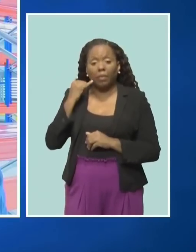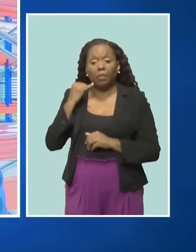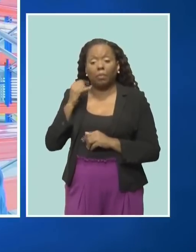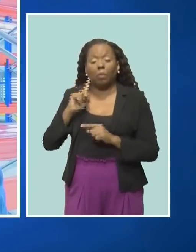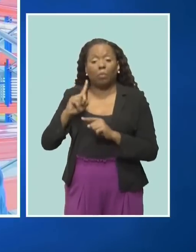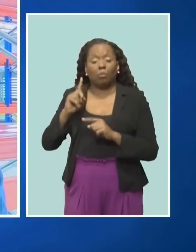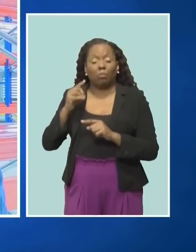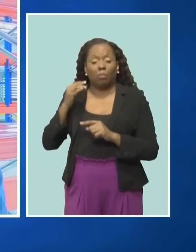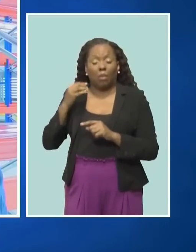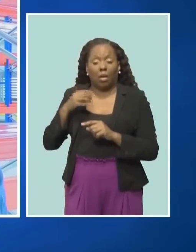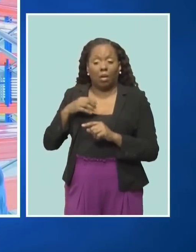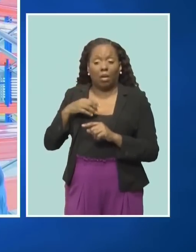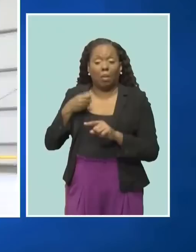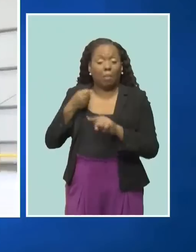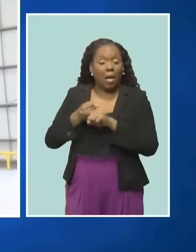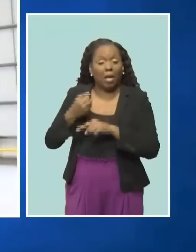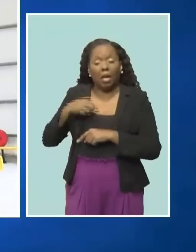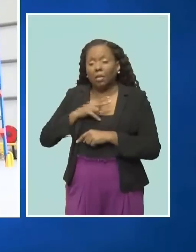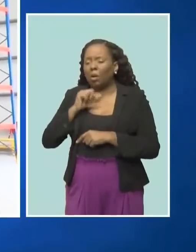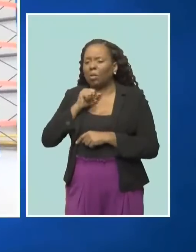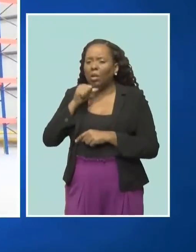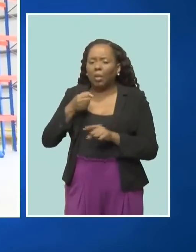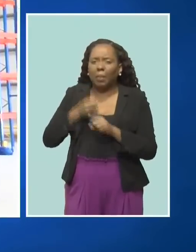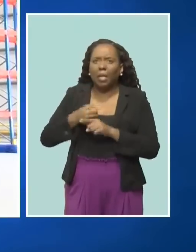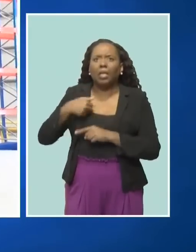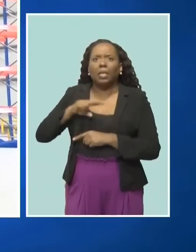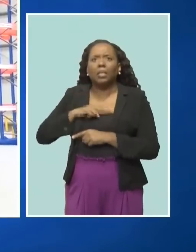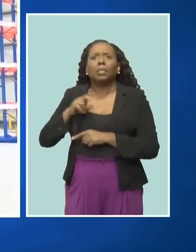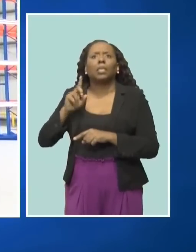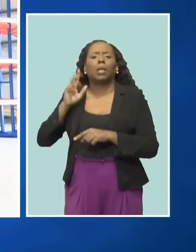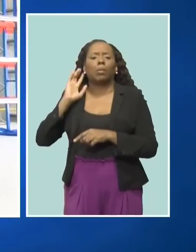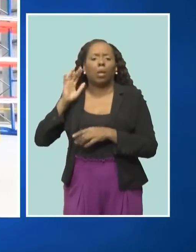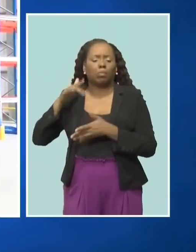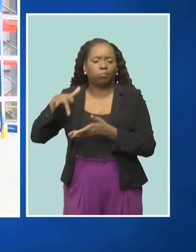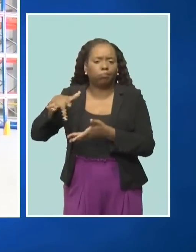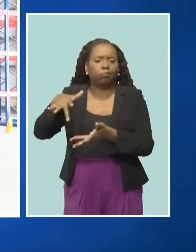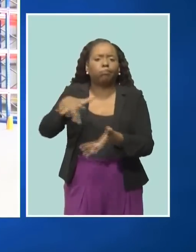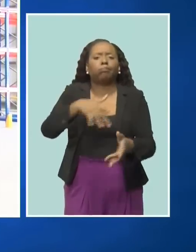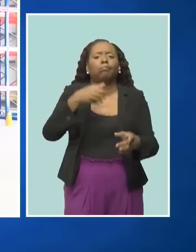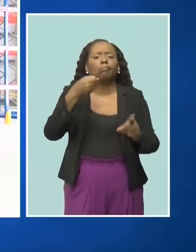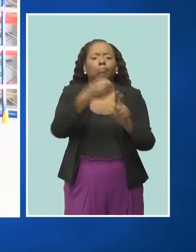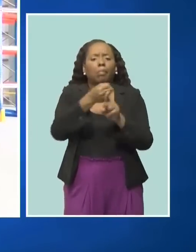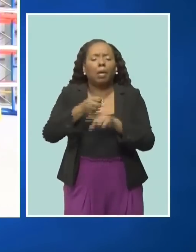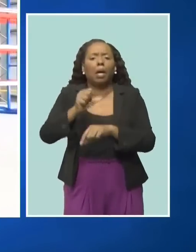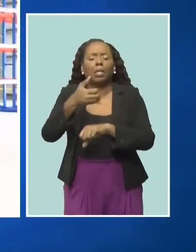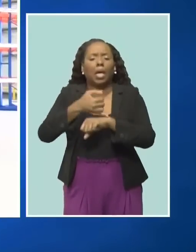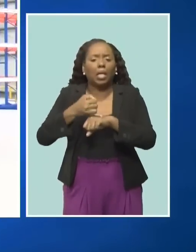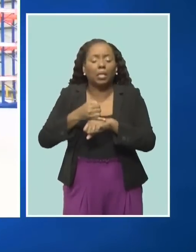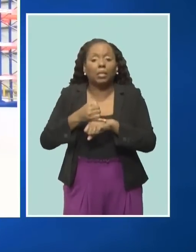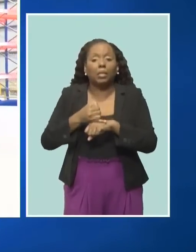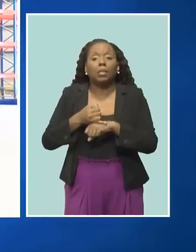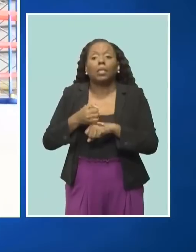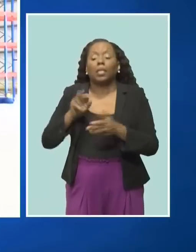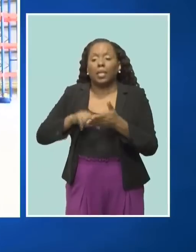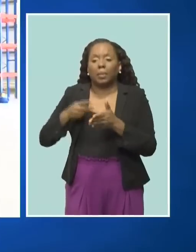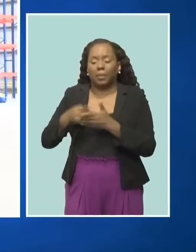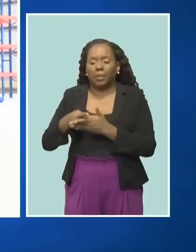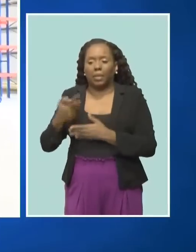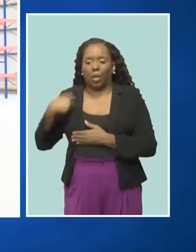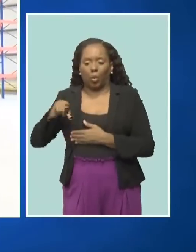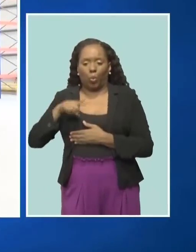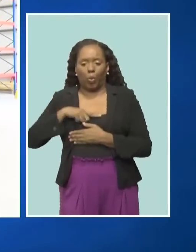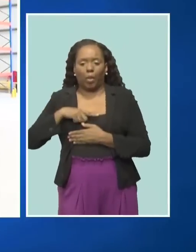allows for us to be replenishing at the same time. The minister goes on to talk about the strategic nature of the location.